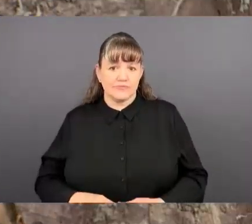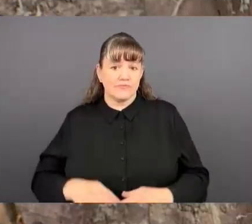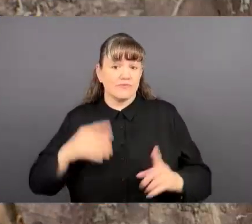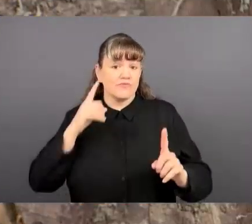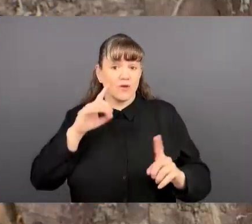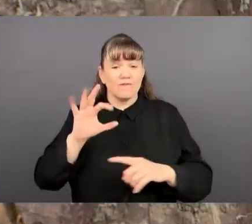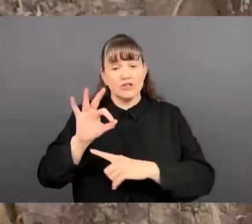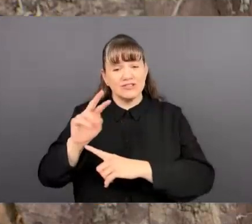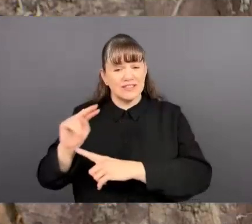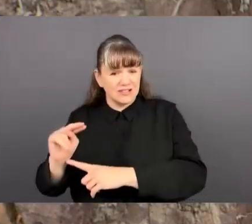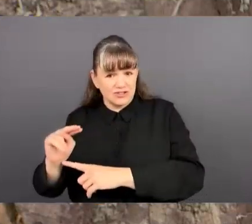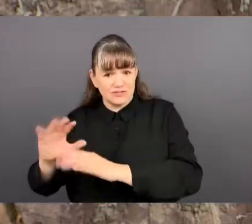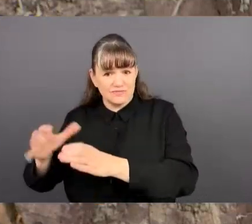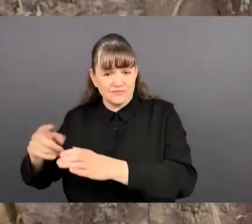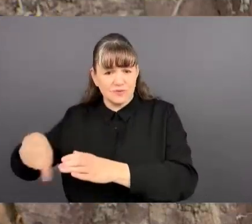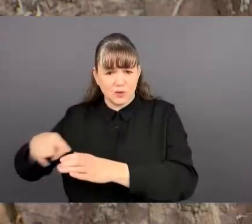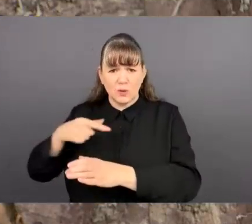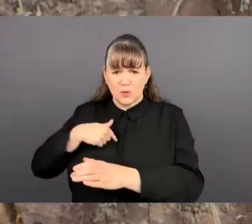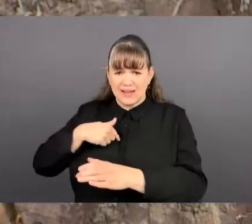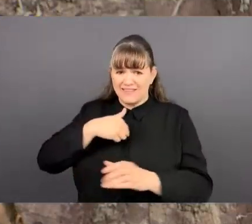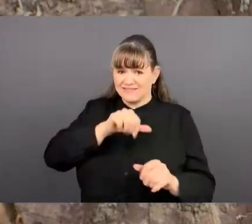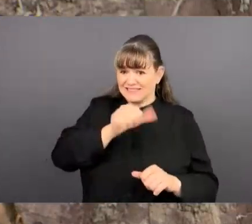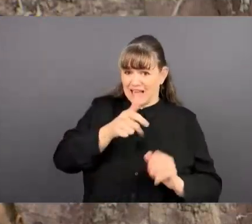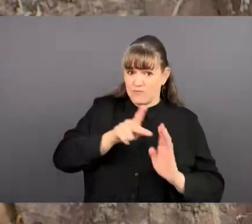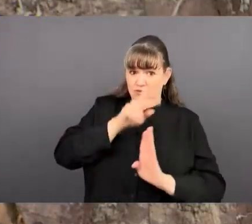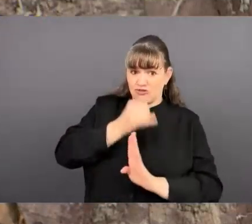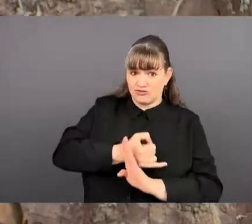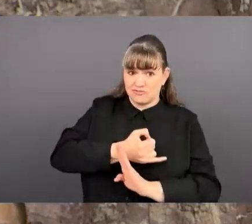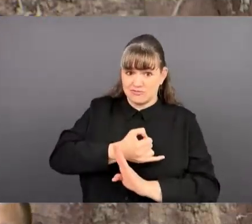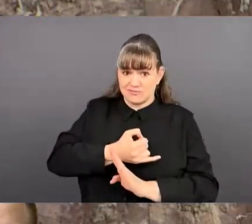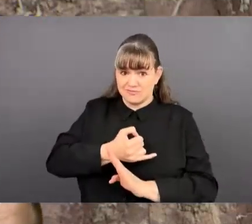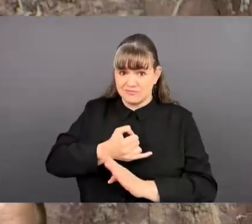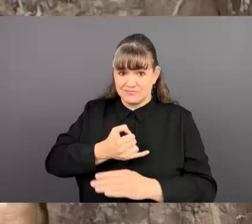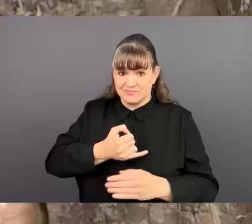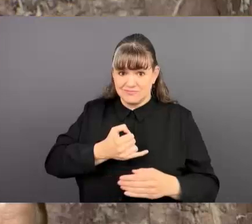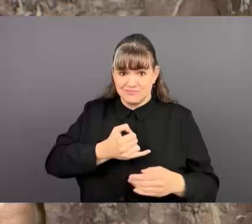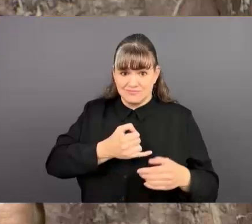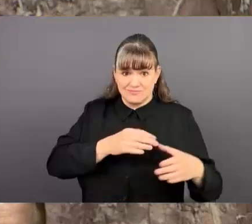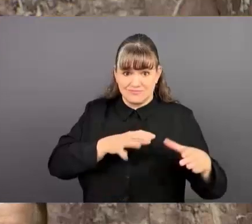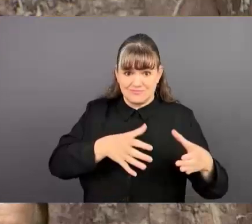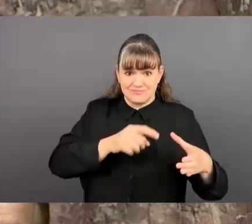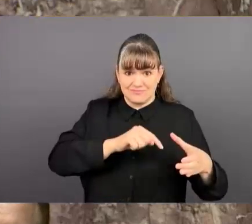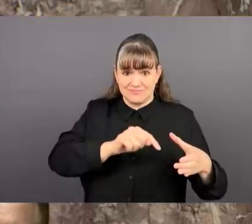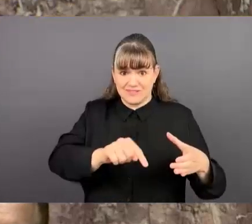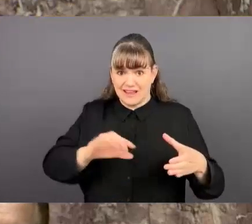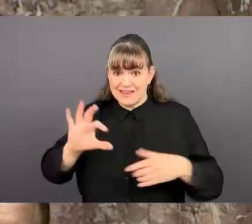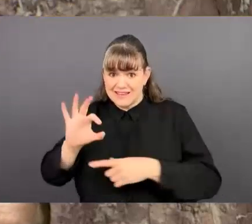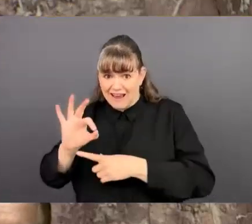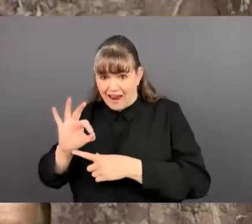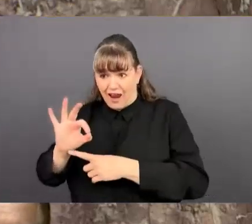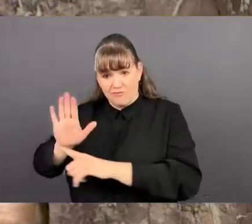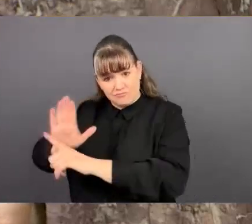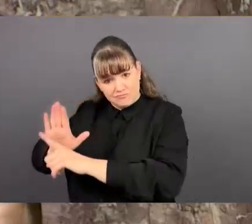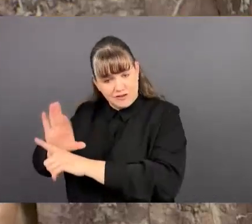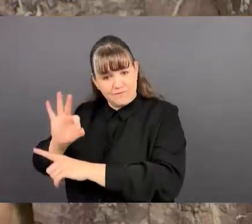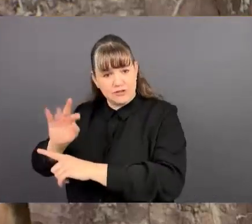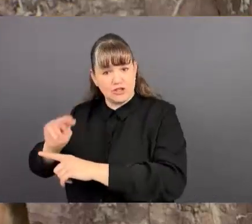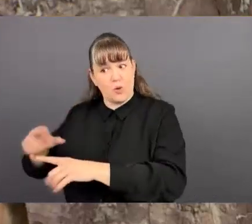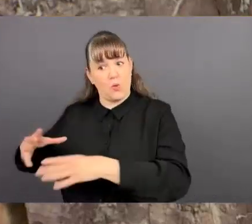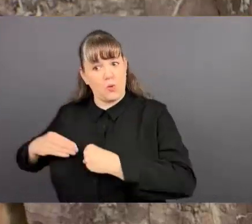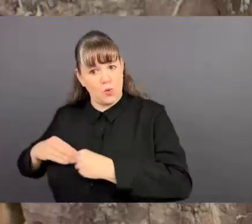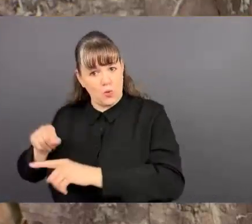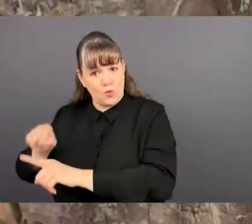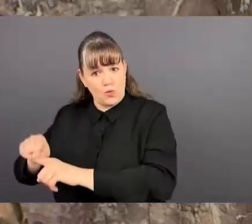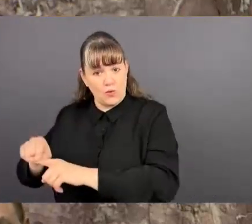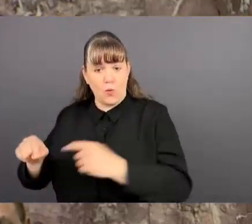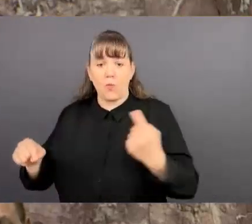which are 51% owned by First Nations, and 1 of which is 49% owned. That means returns from energy projects that